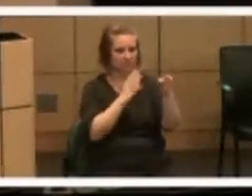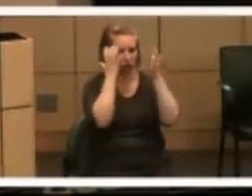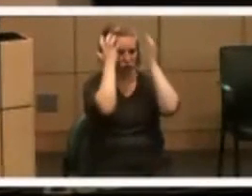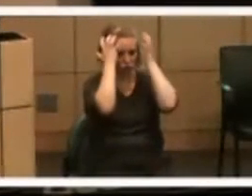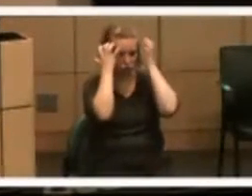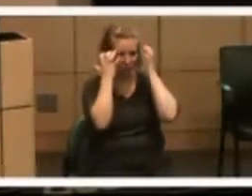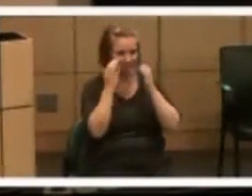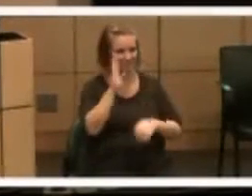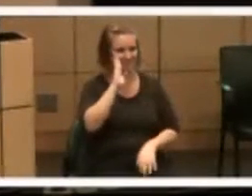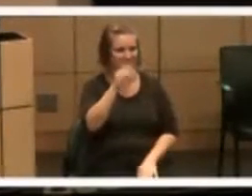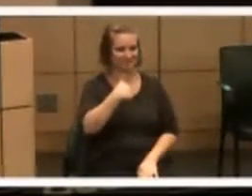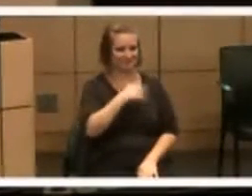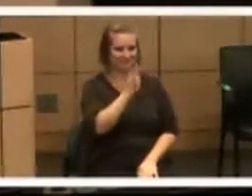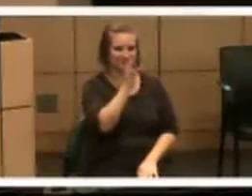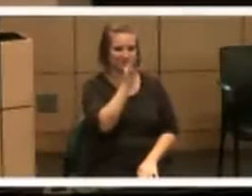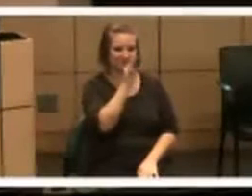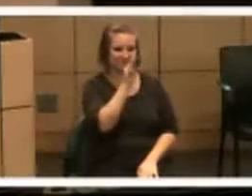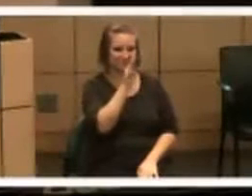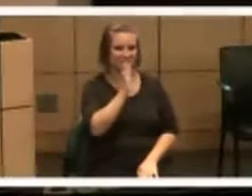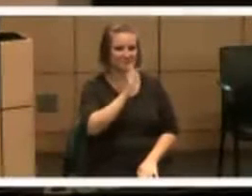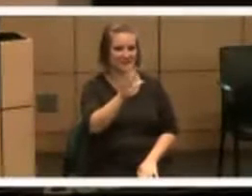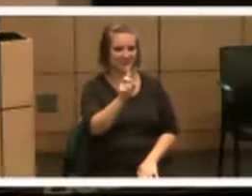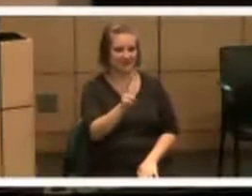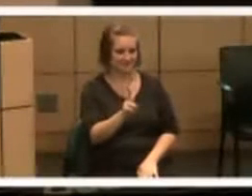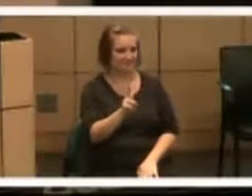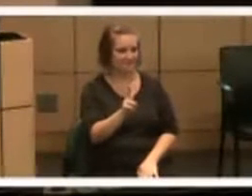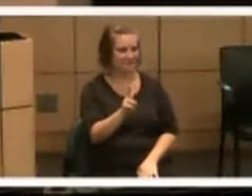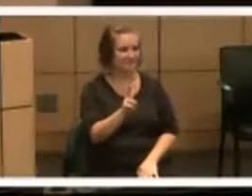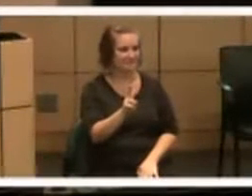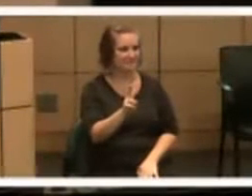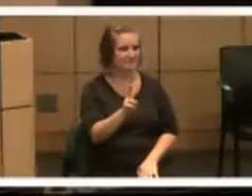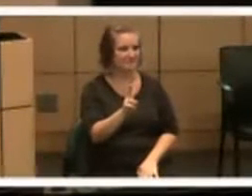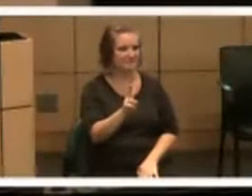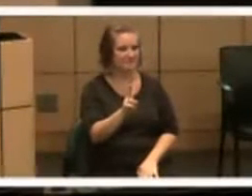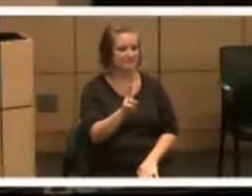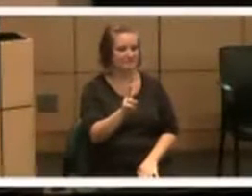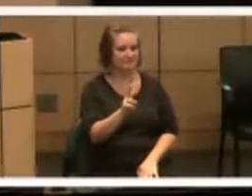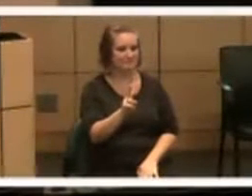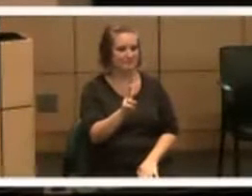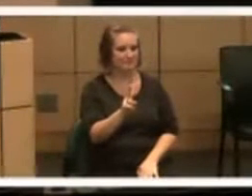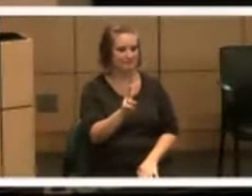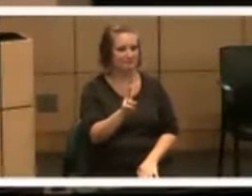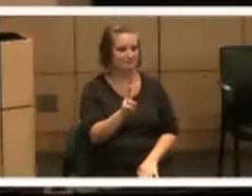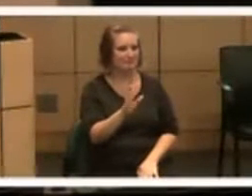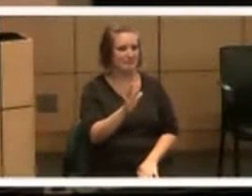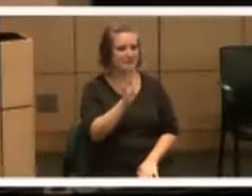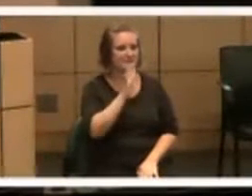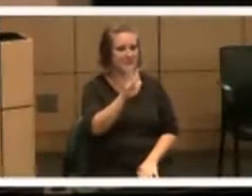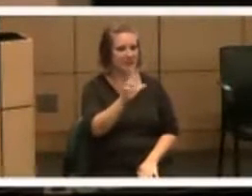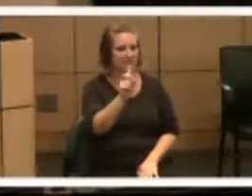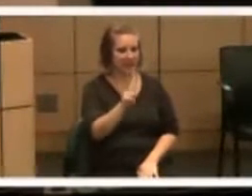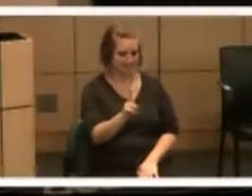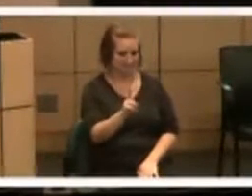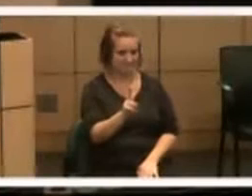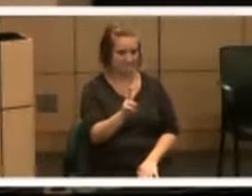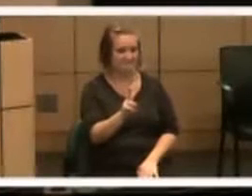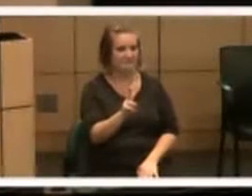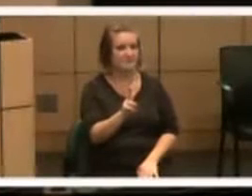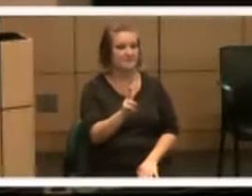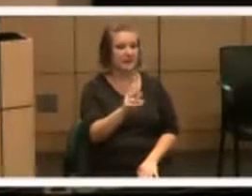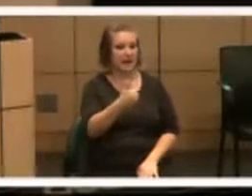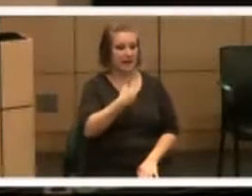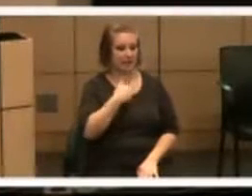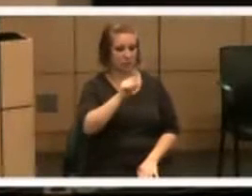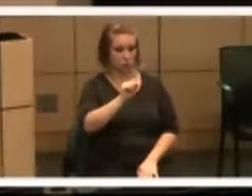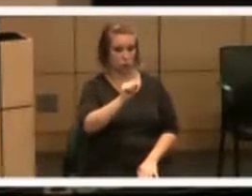Hi, I'm a parent of a 5.5-year-old with one-sided hearing loss that changes with his tumor. I was